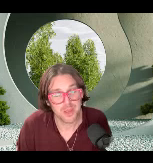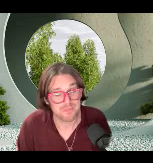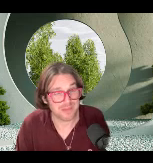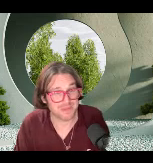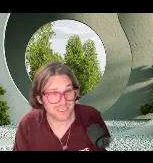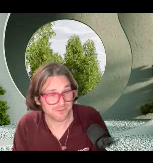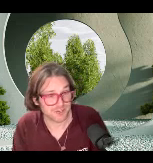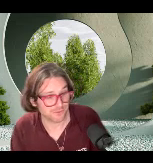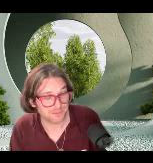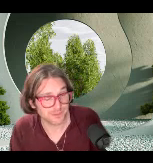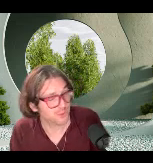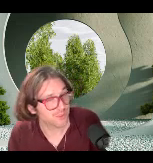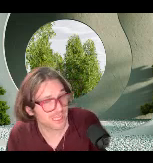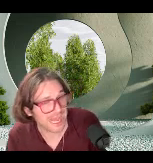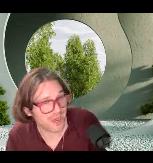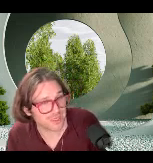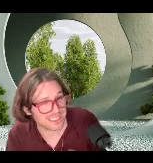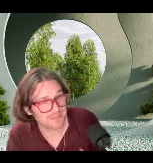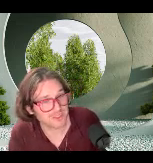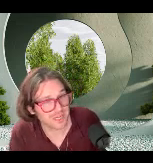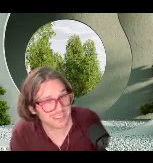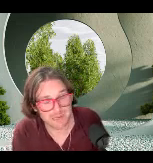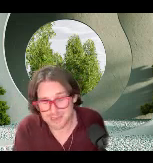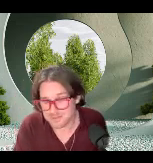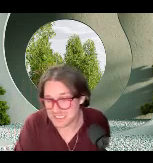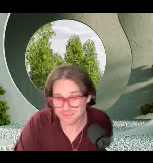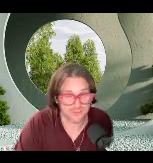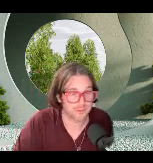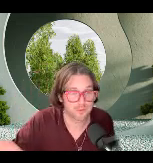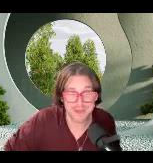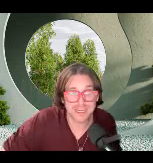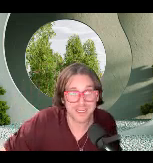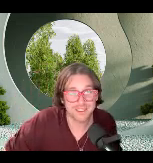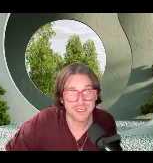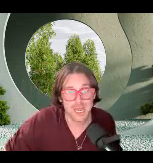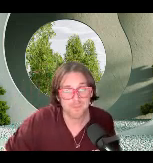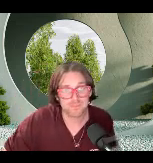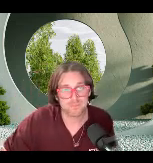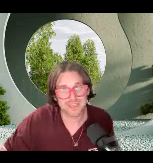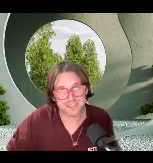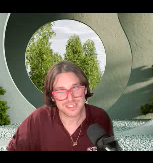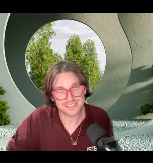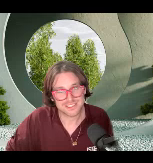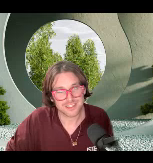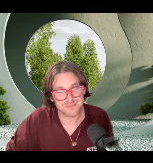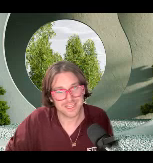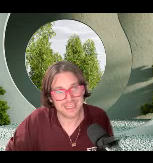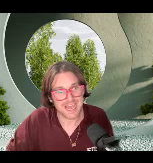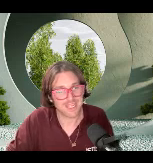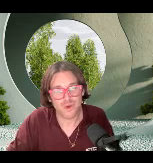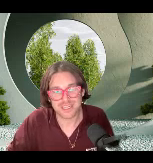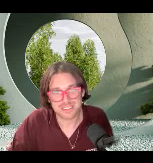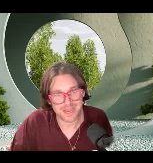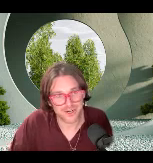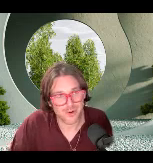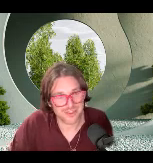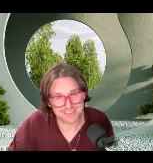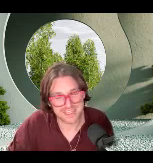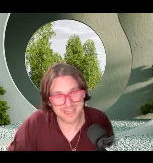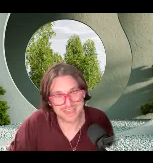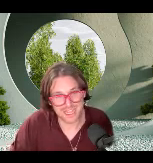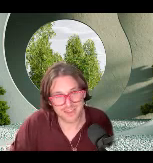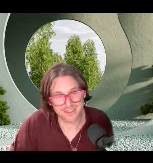own life, may be different from Luke and how he demonstrates, and it may be different from Rebecca, but it doesn't necessarily mean that any one is